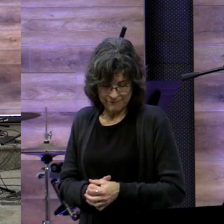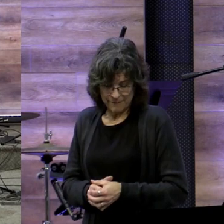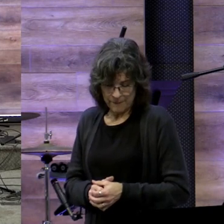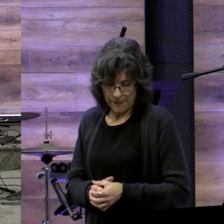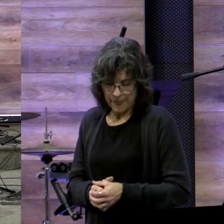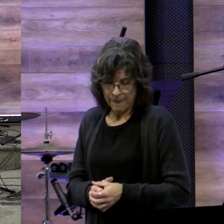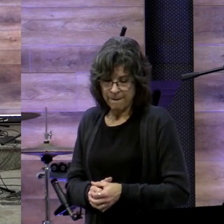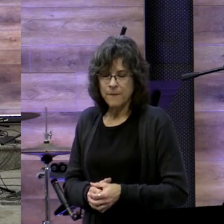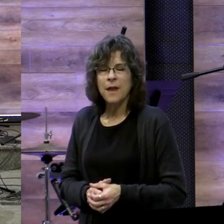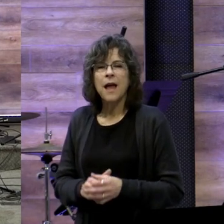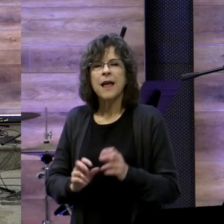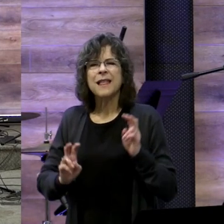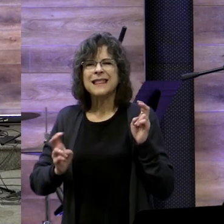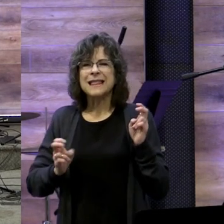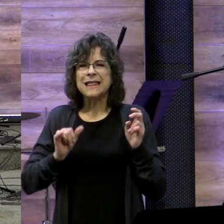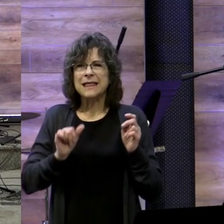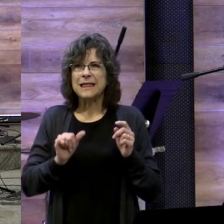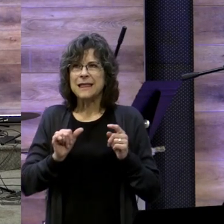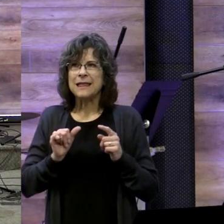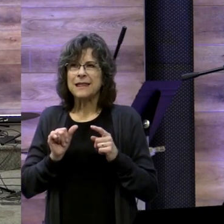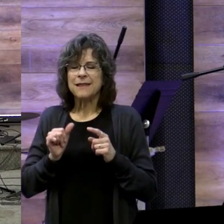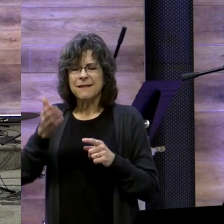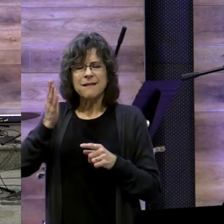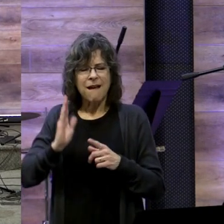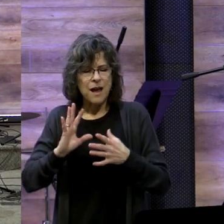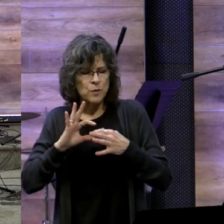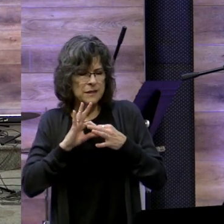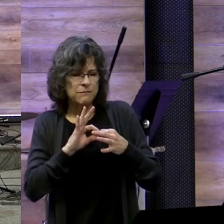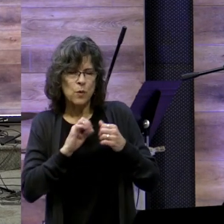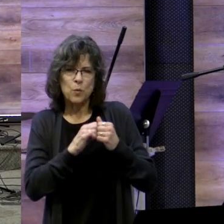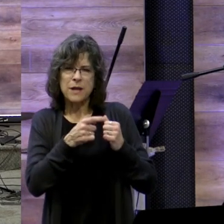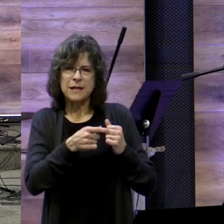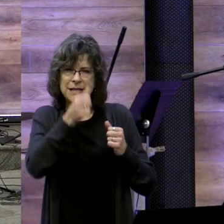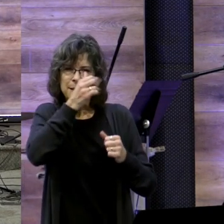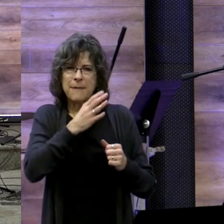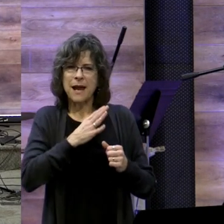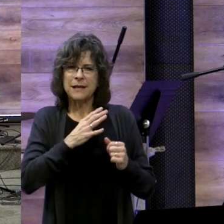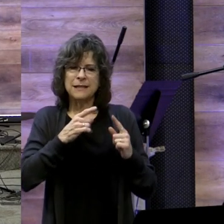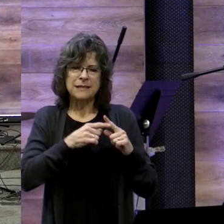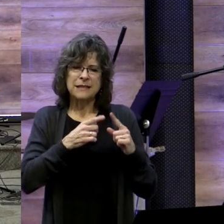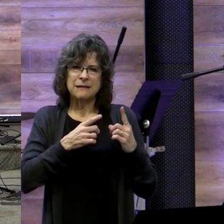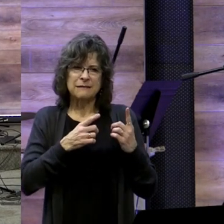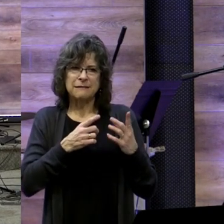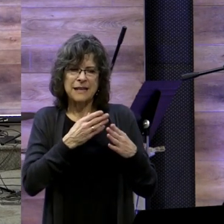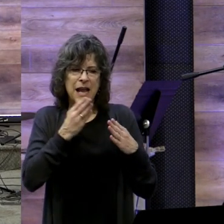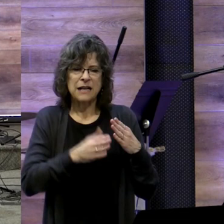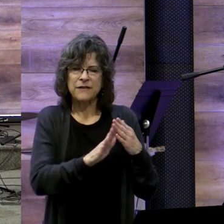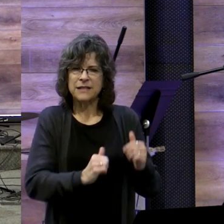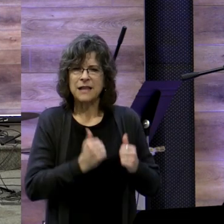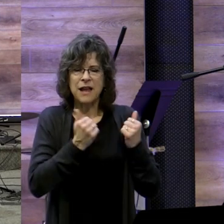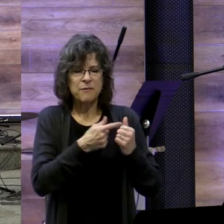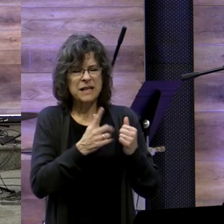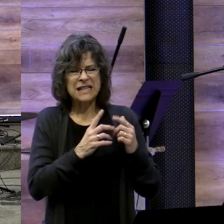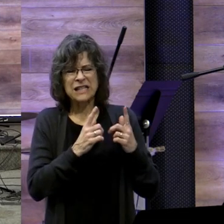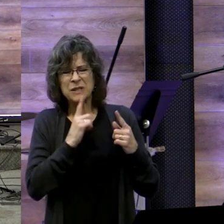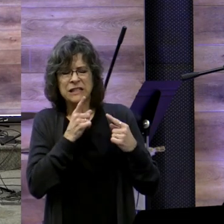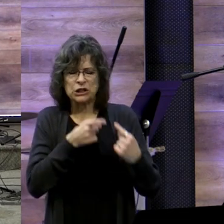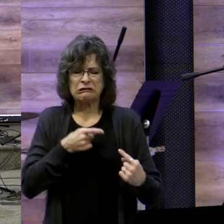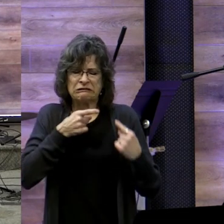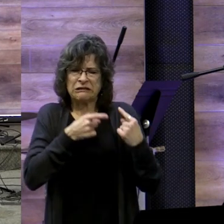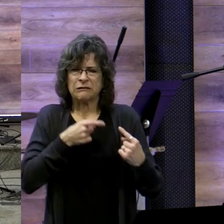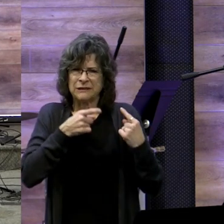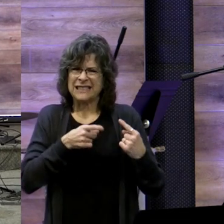God held William Cowper until the end, but his depression never really lifted. It was something he wrestled with his whole life.